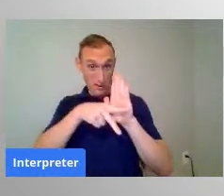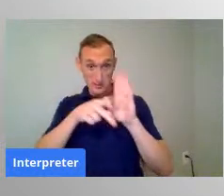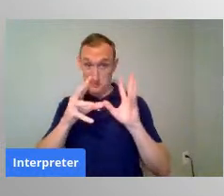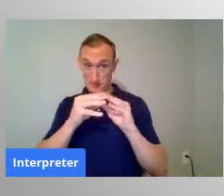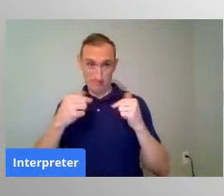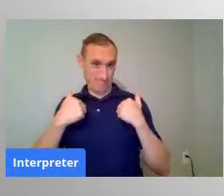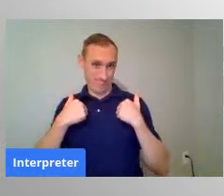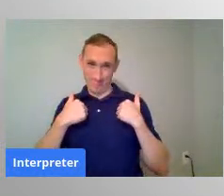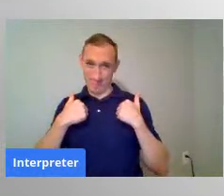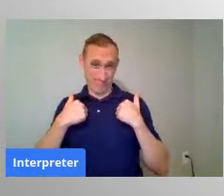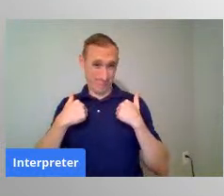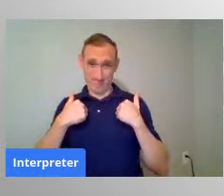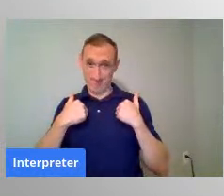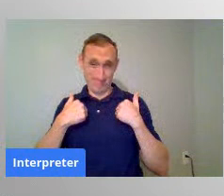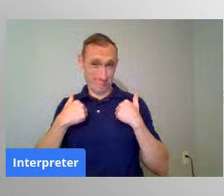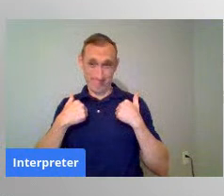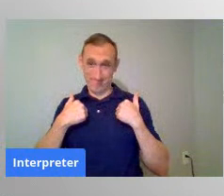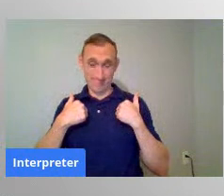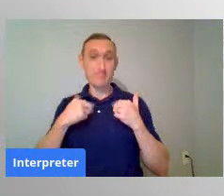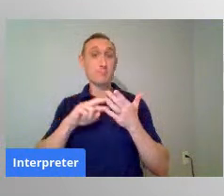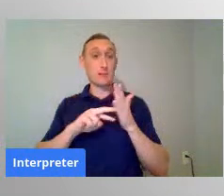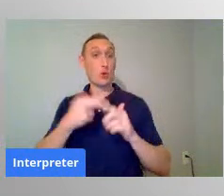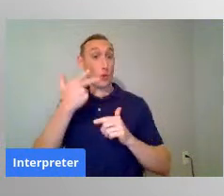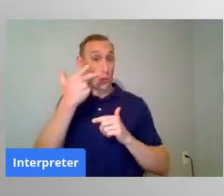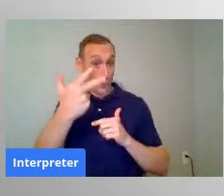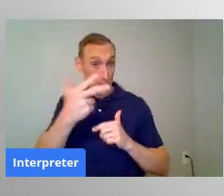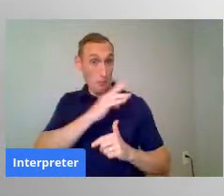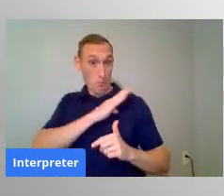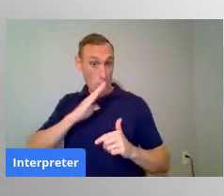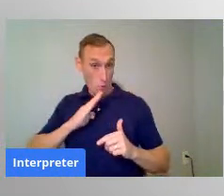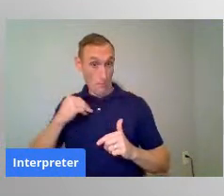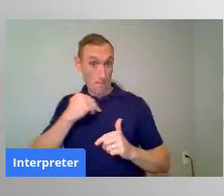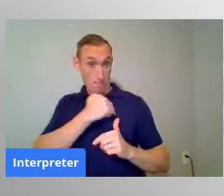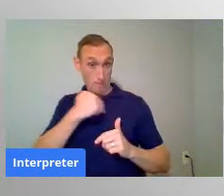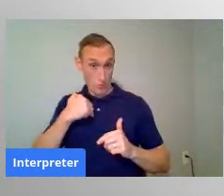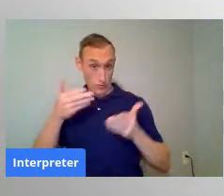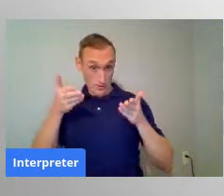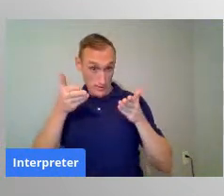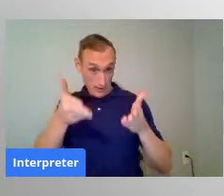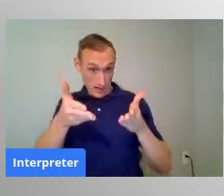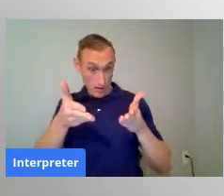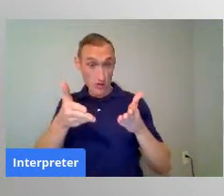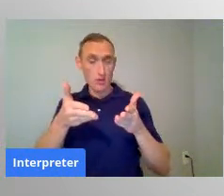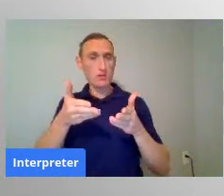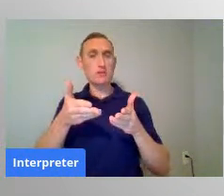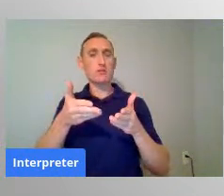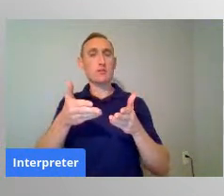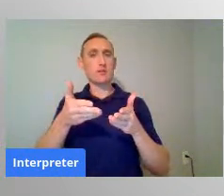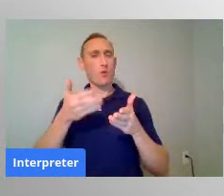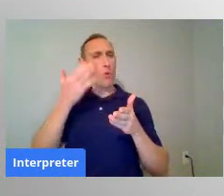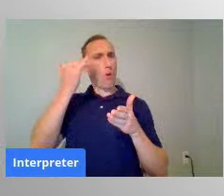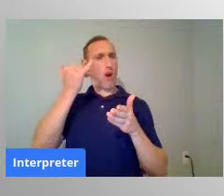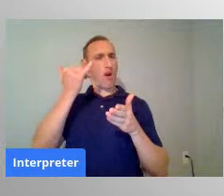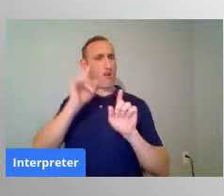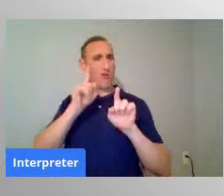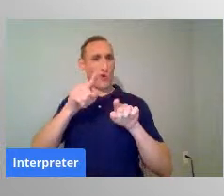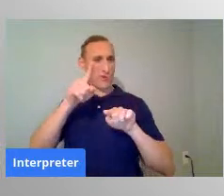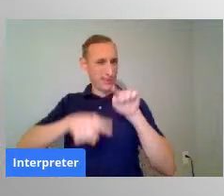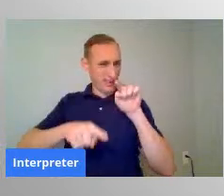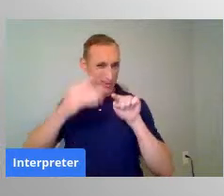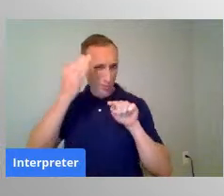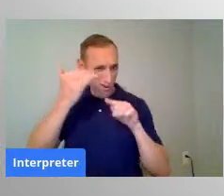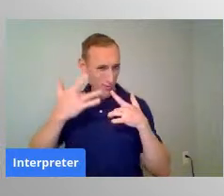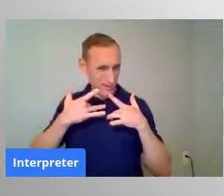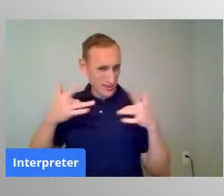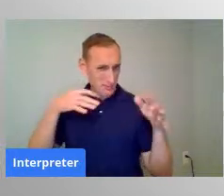that would be 3 board members there. The issue was the 4th. Is that correct? I mean, could she participate